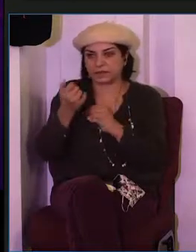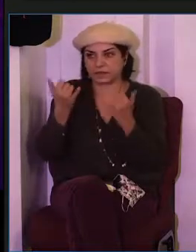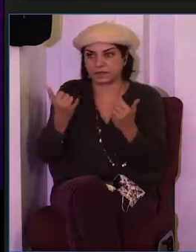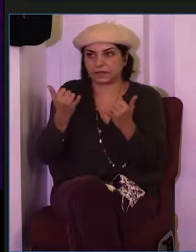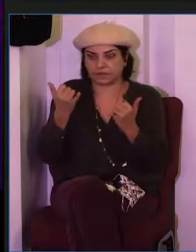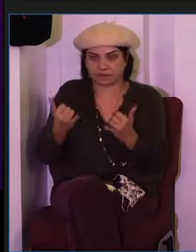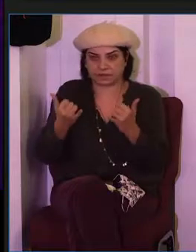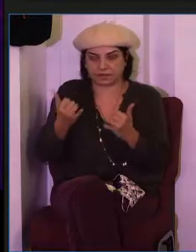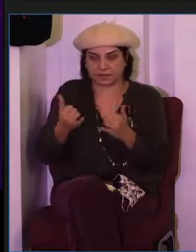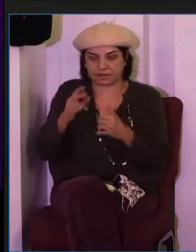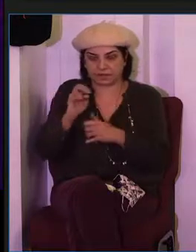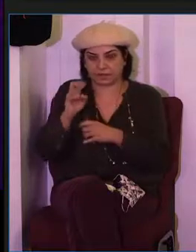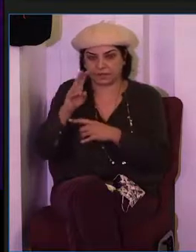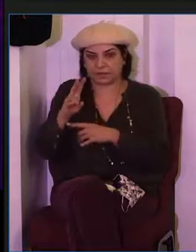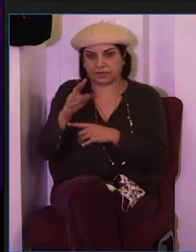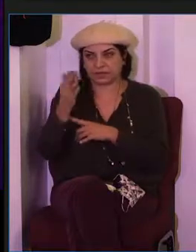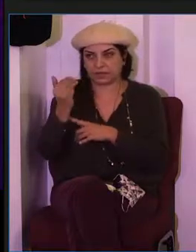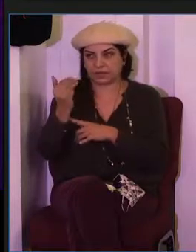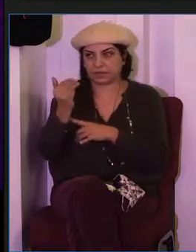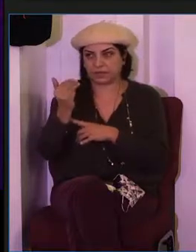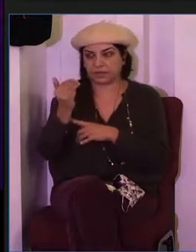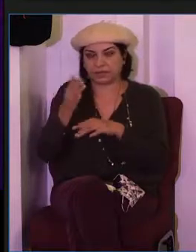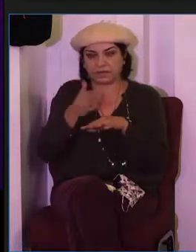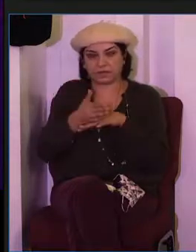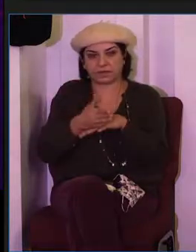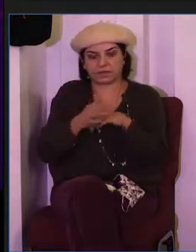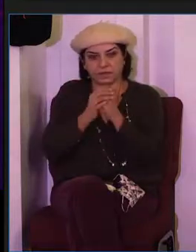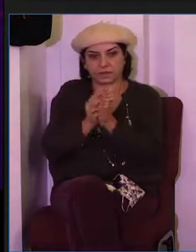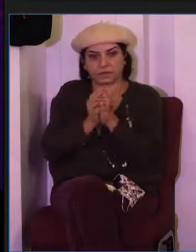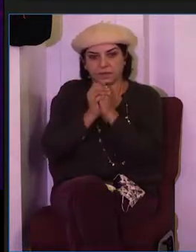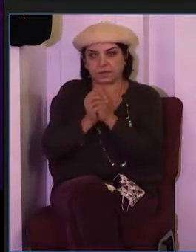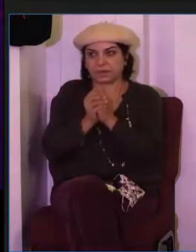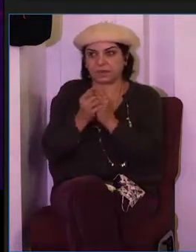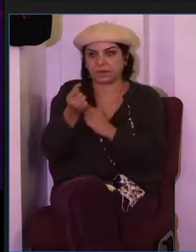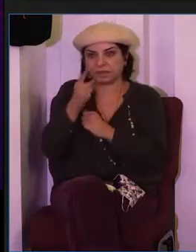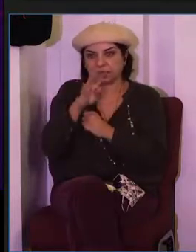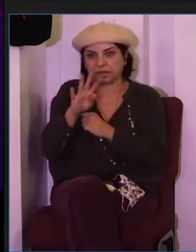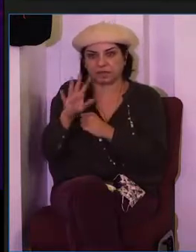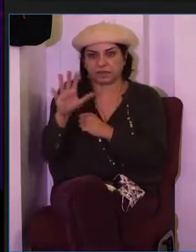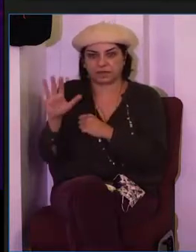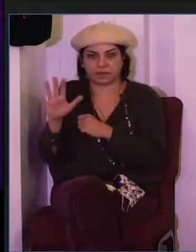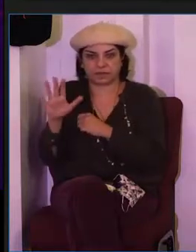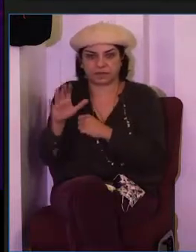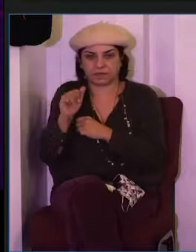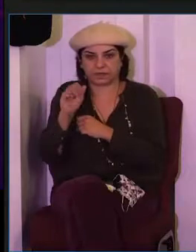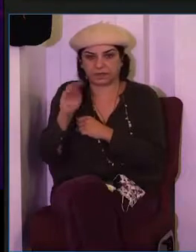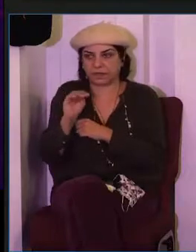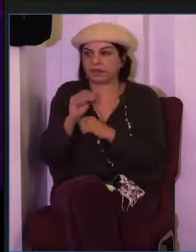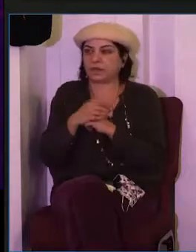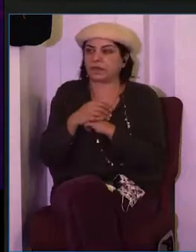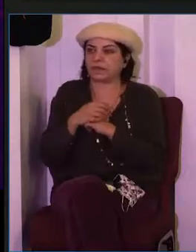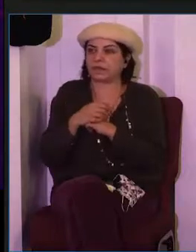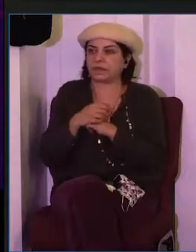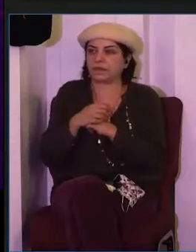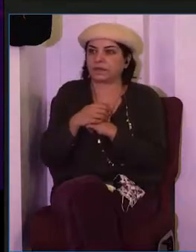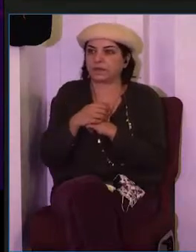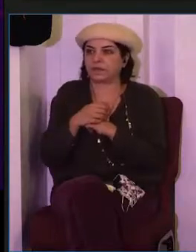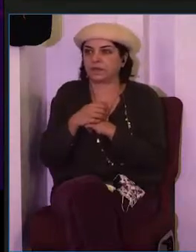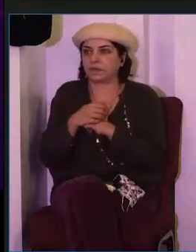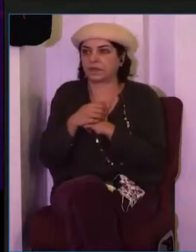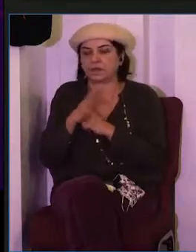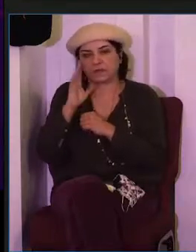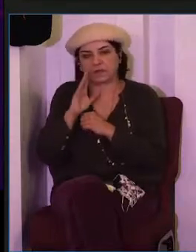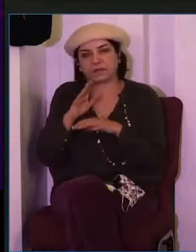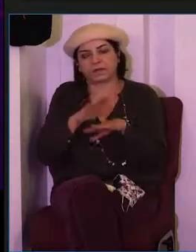meeting today, November 15th, after worship at 11:45 a.m. If you do not, it'll be